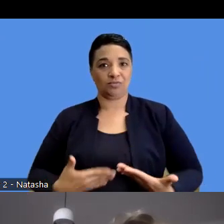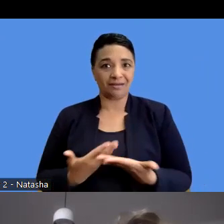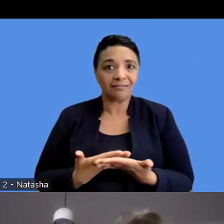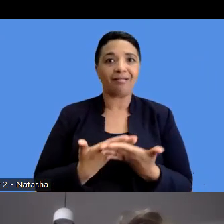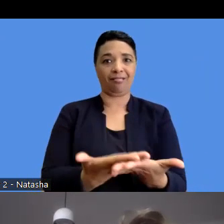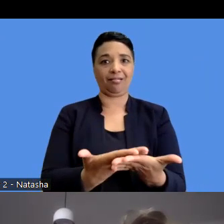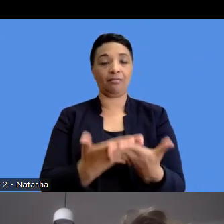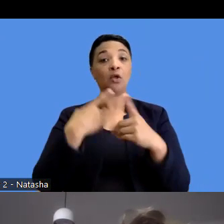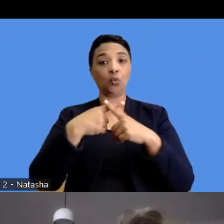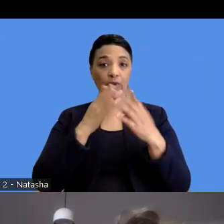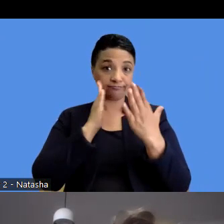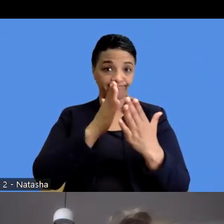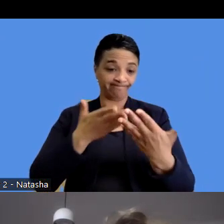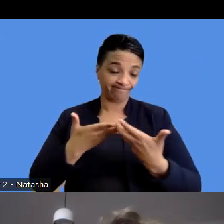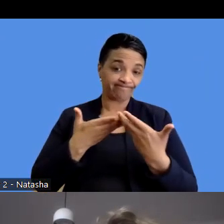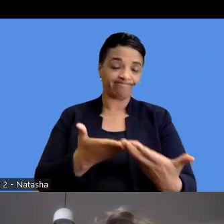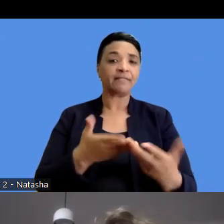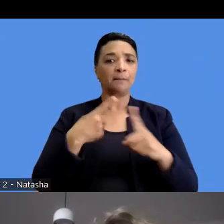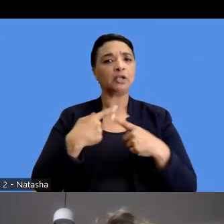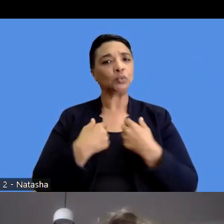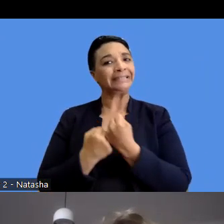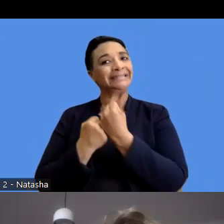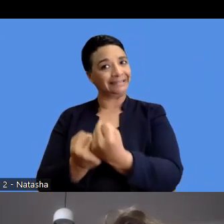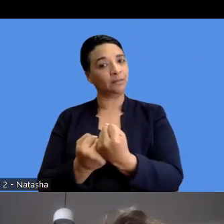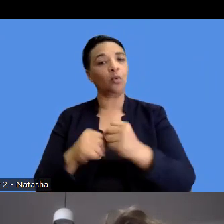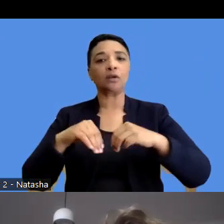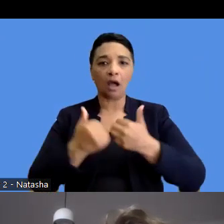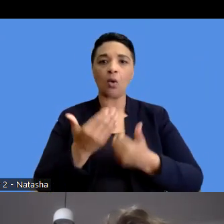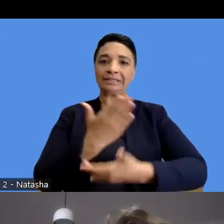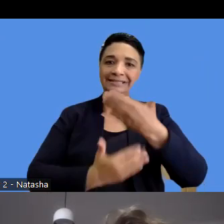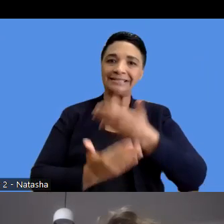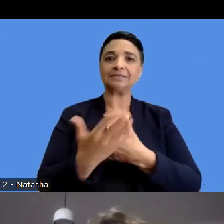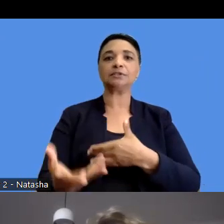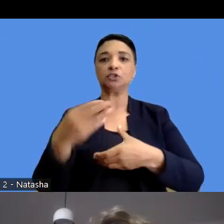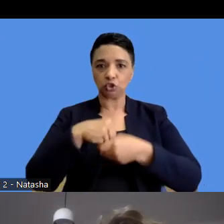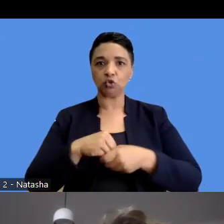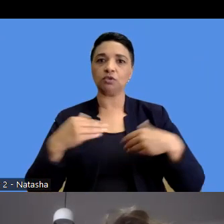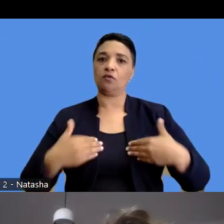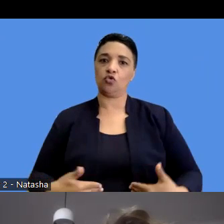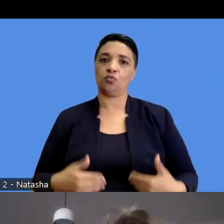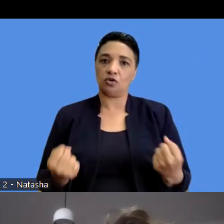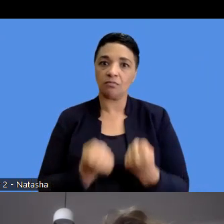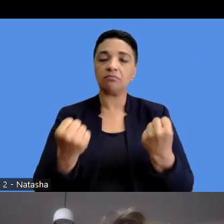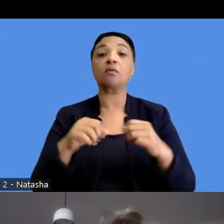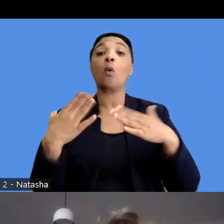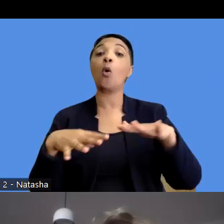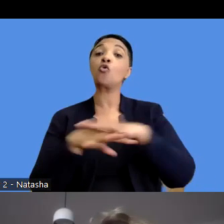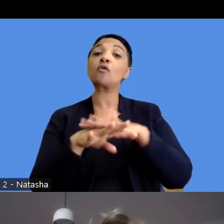assistance, but in parallel, we also support efforts towards a disability inclusive humanitarian or refugee